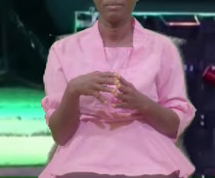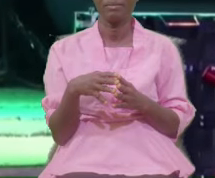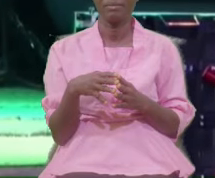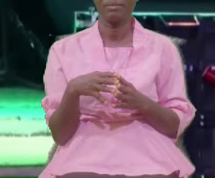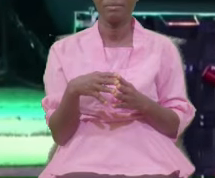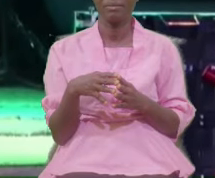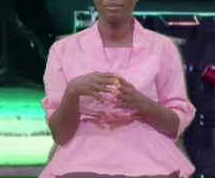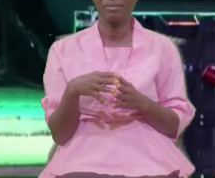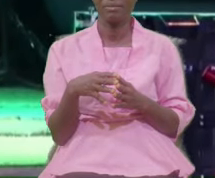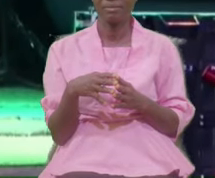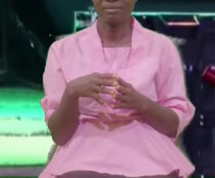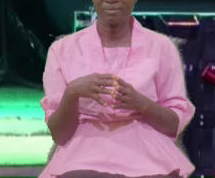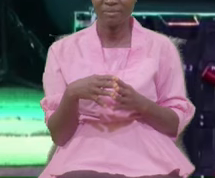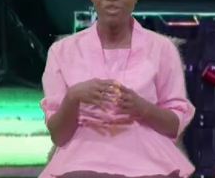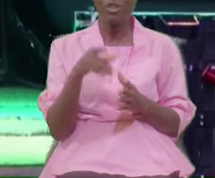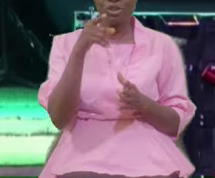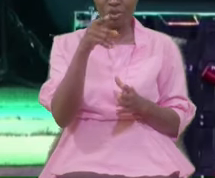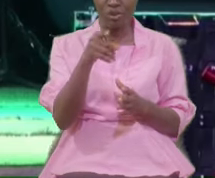theory of God